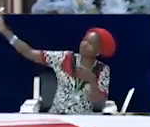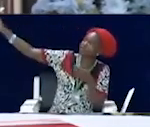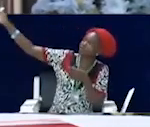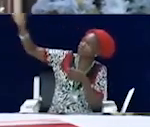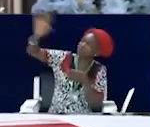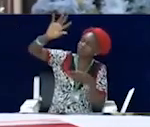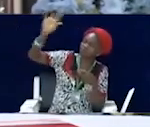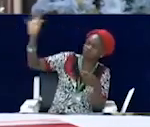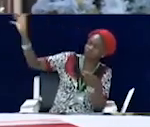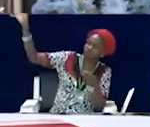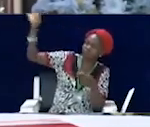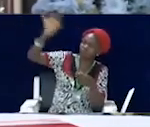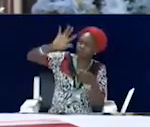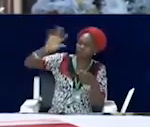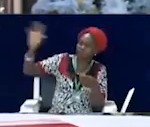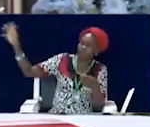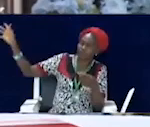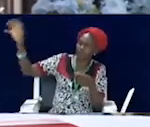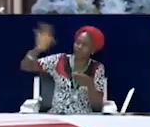them.